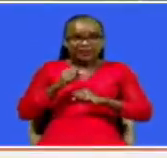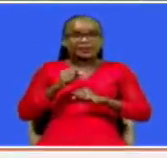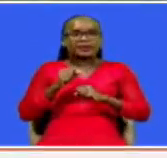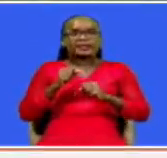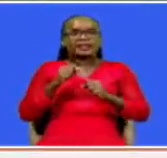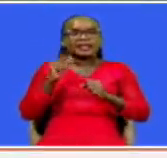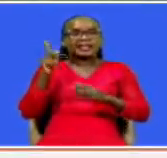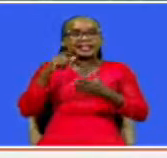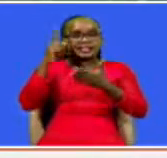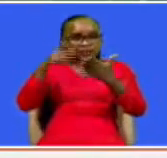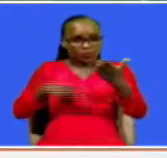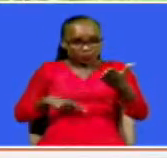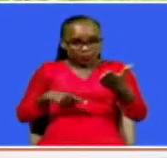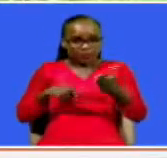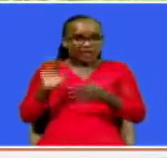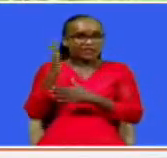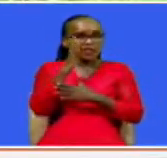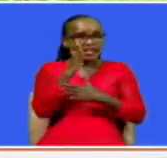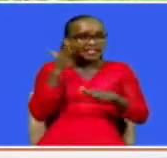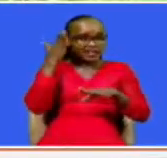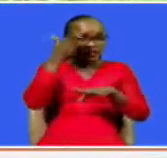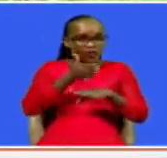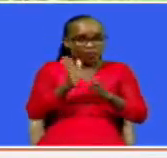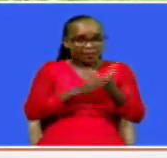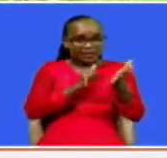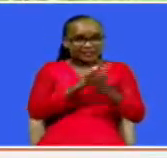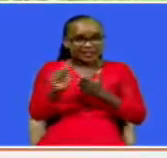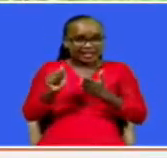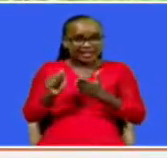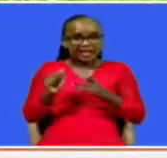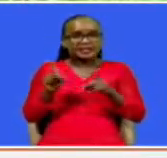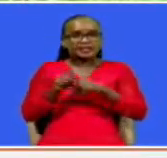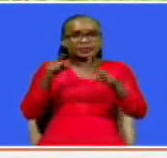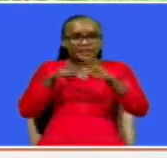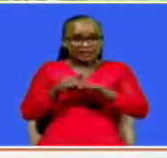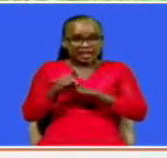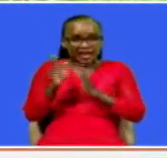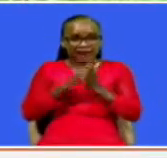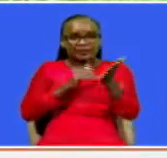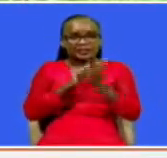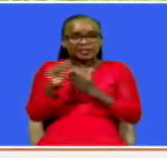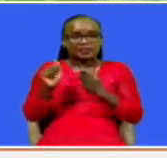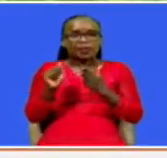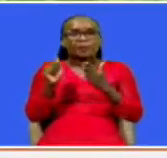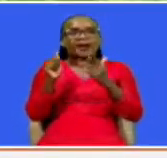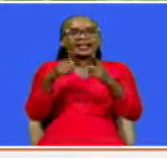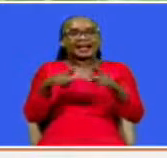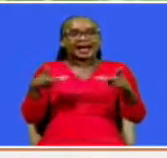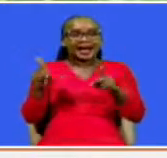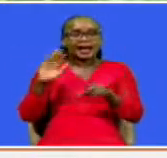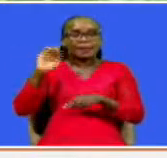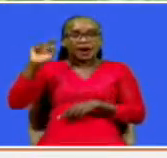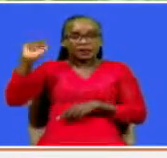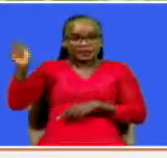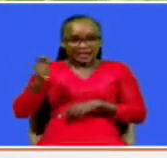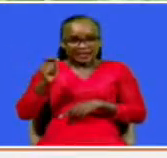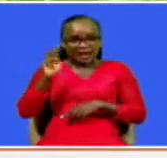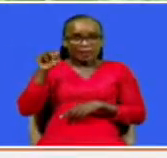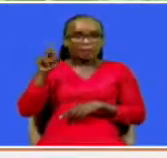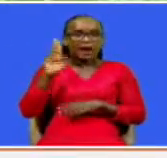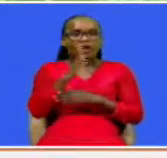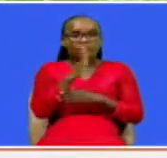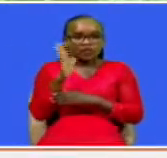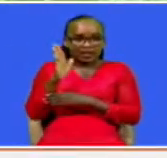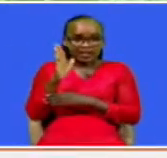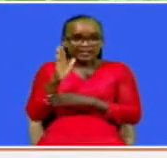that indigenous forests are overexploited by logging and abuse of the shamba system. Mount Kenya, Mau Forest,